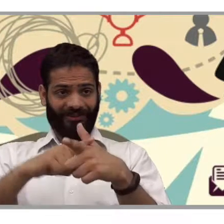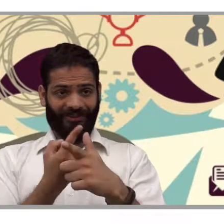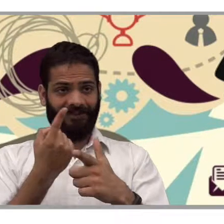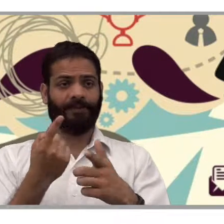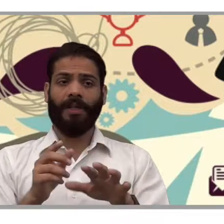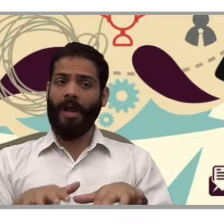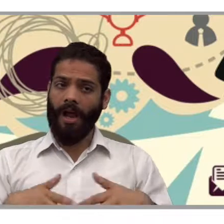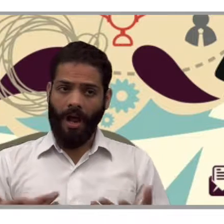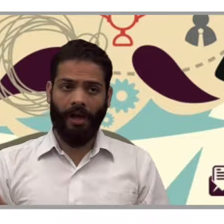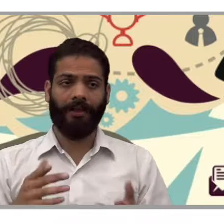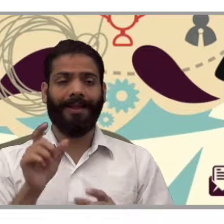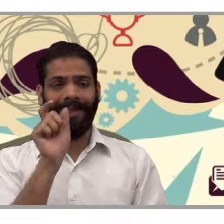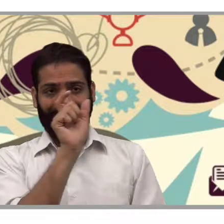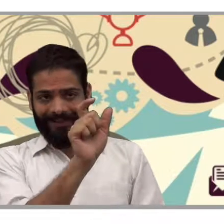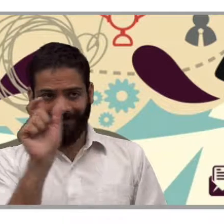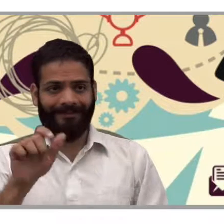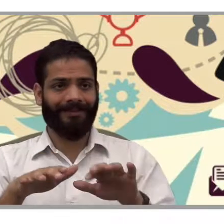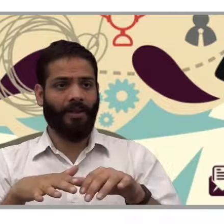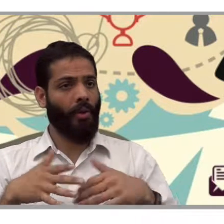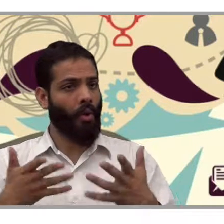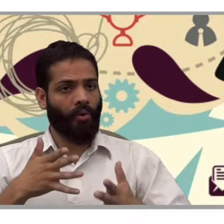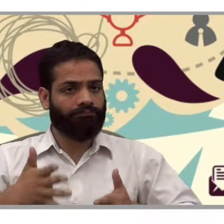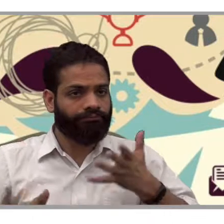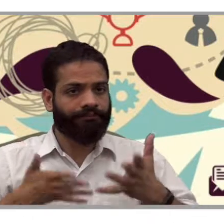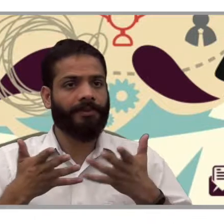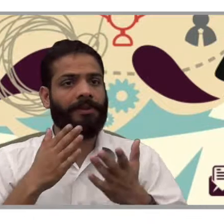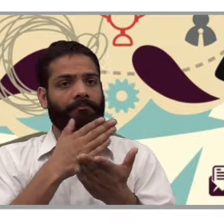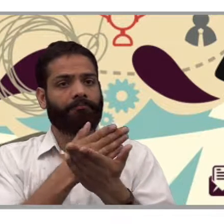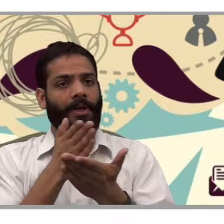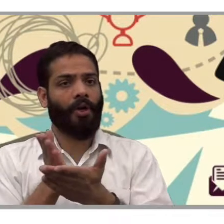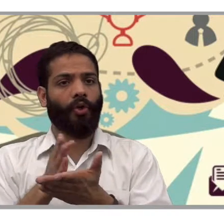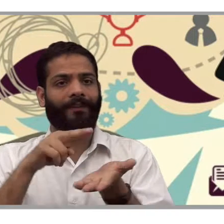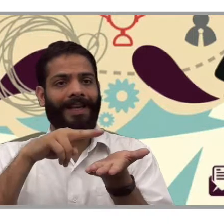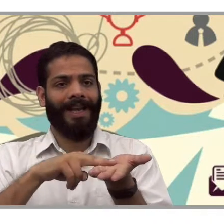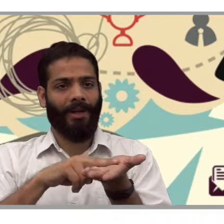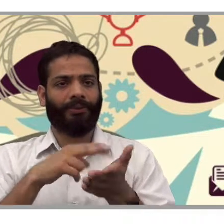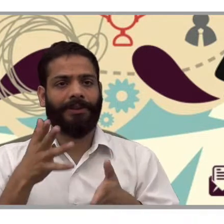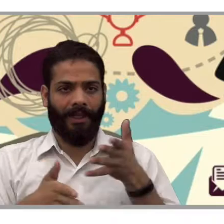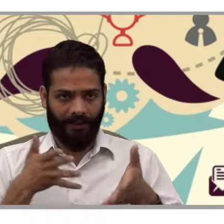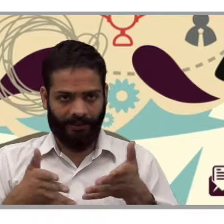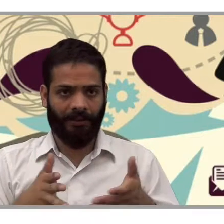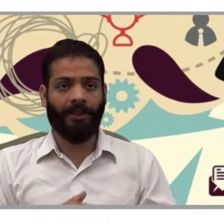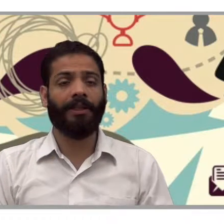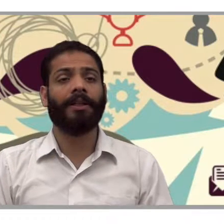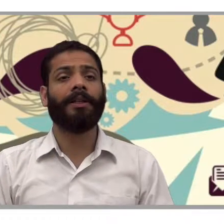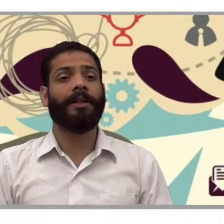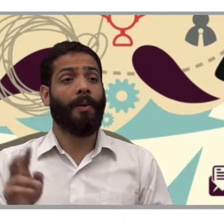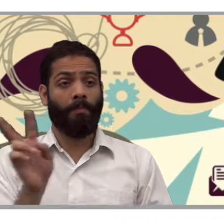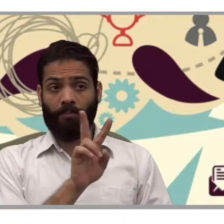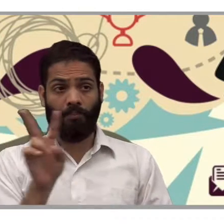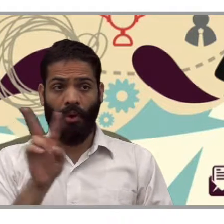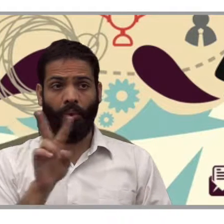Here we can simply sign Ram mobile phone old. The next we'll talk